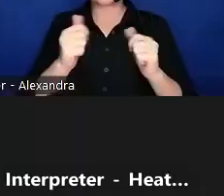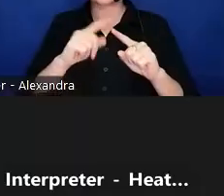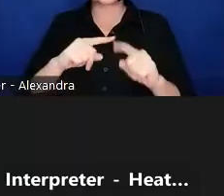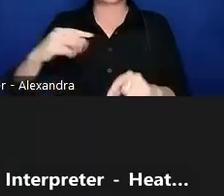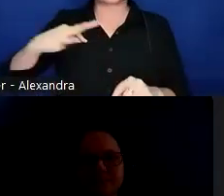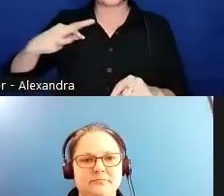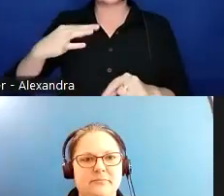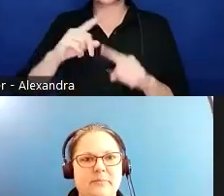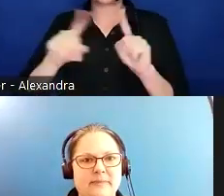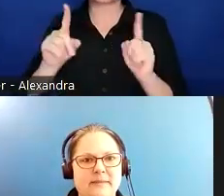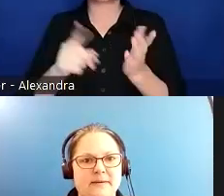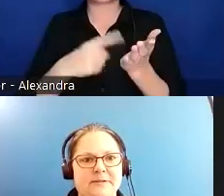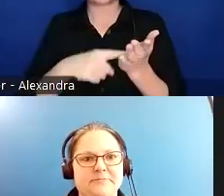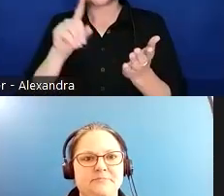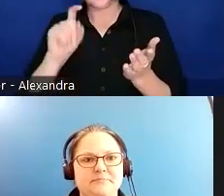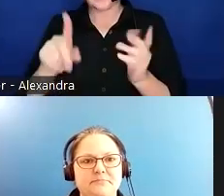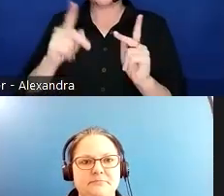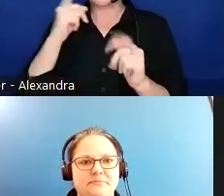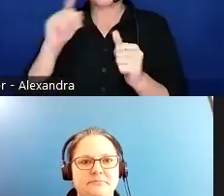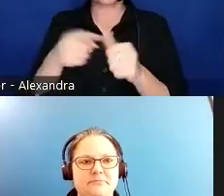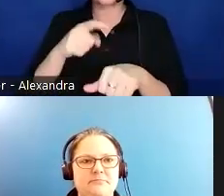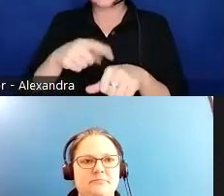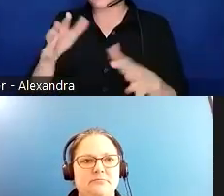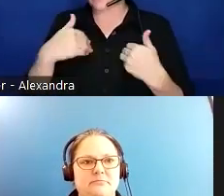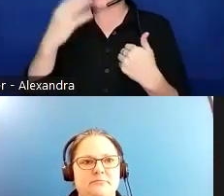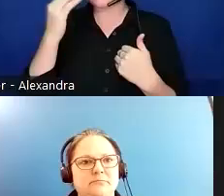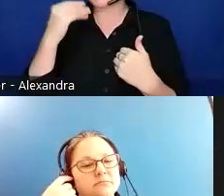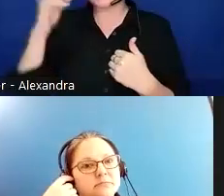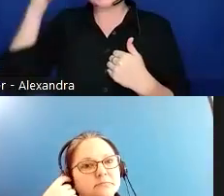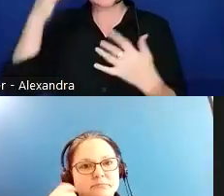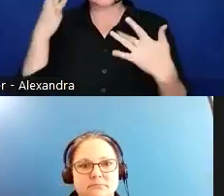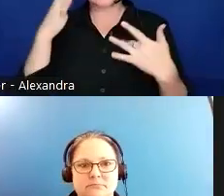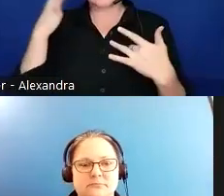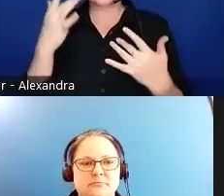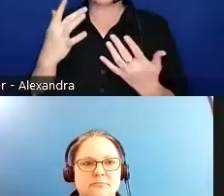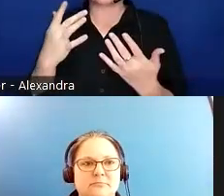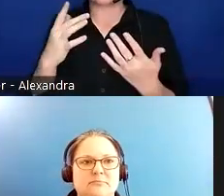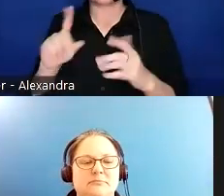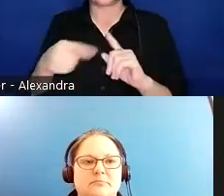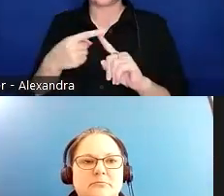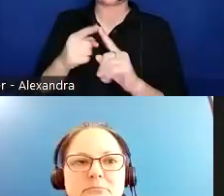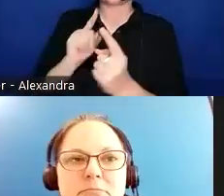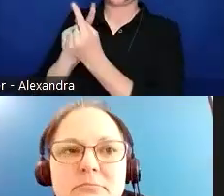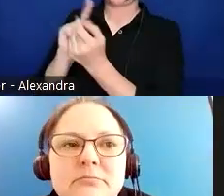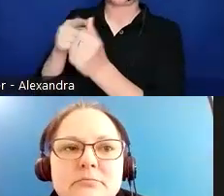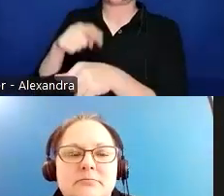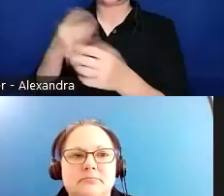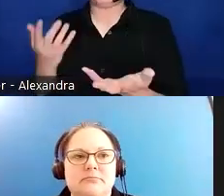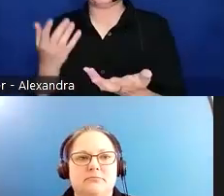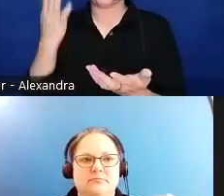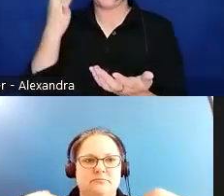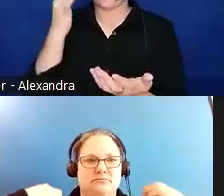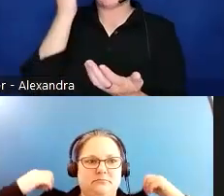you have a history of mental illness? And as you might imagine, people who are meeting someone for the first time might not disclose that to a volunteer who's just meeting